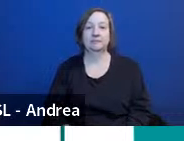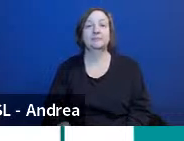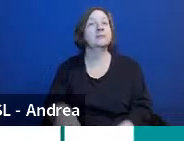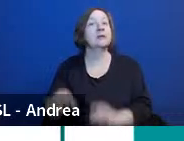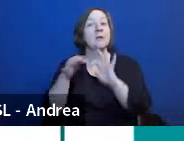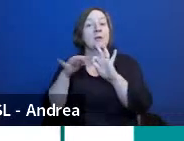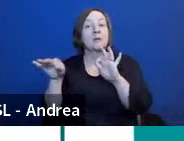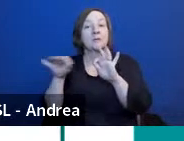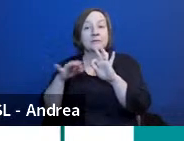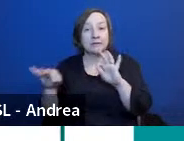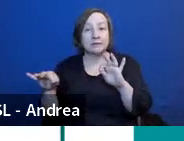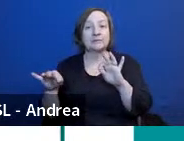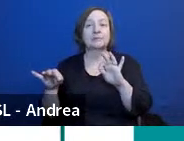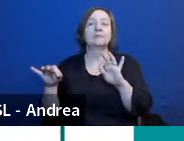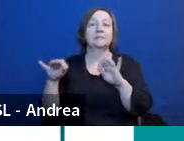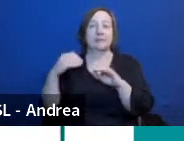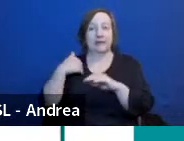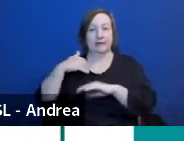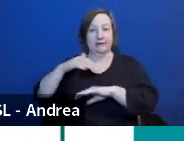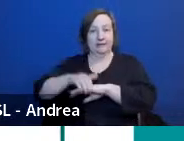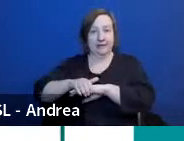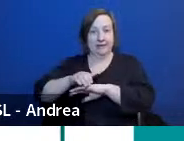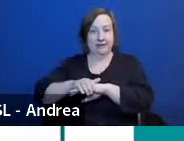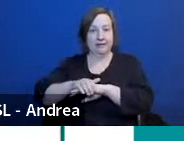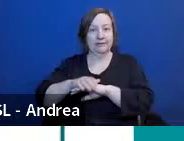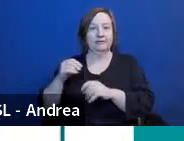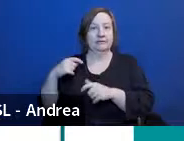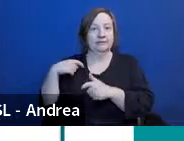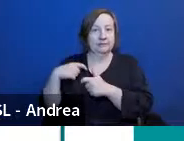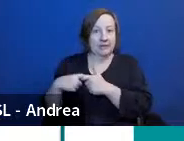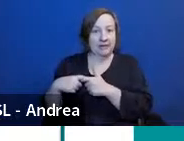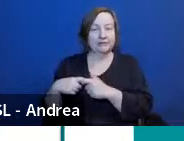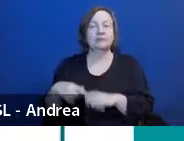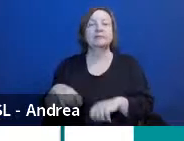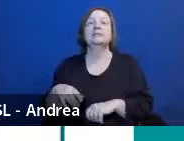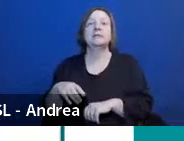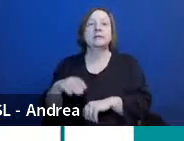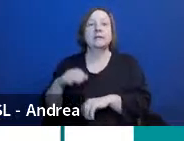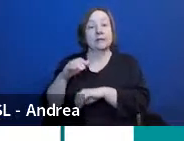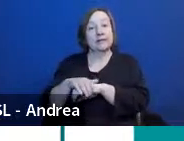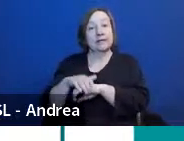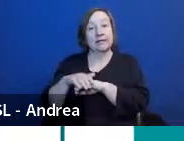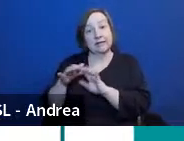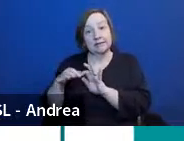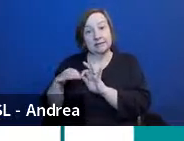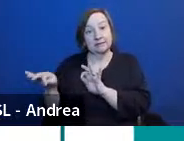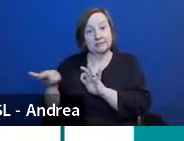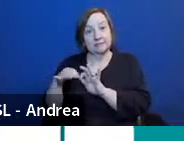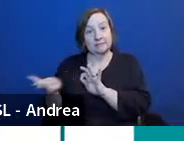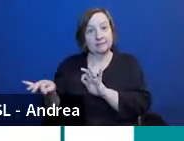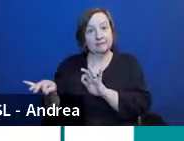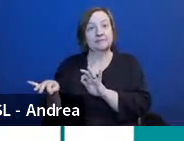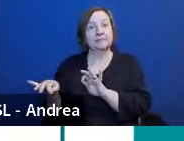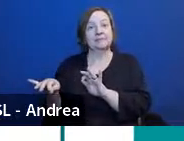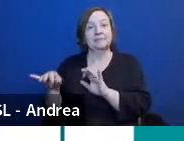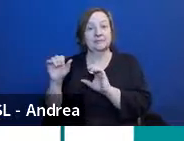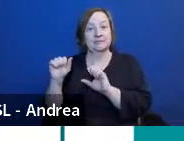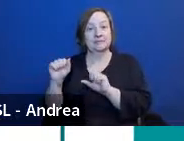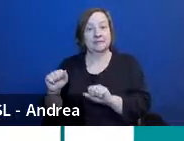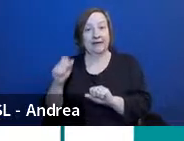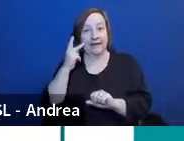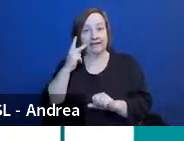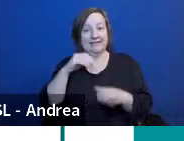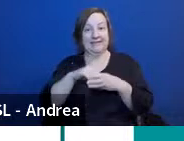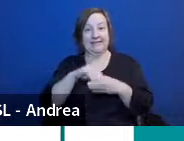Closed captions in English and in Spanish. English closed captions are available